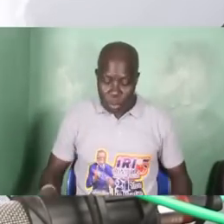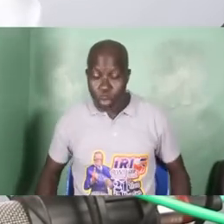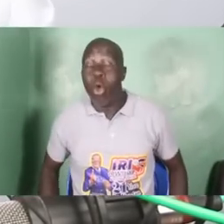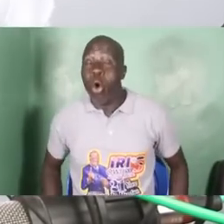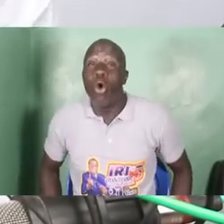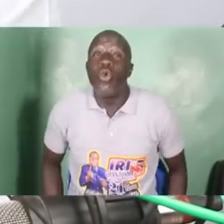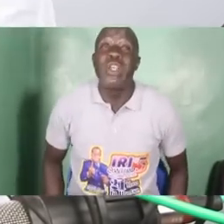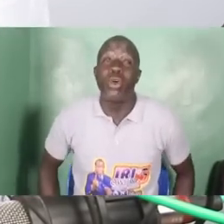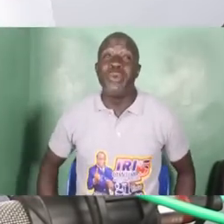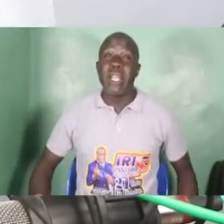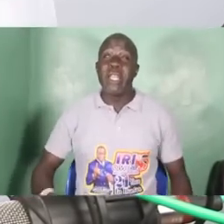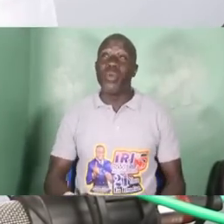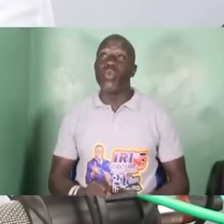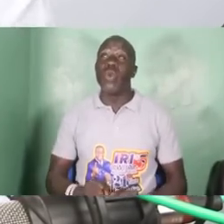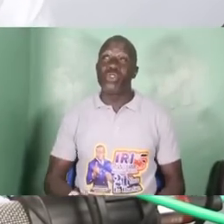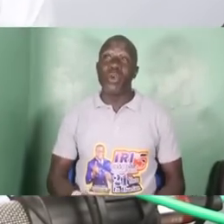blessing.